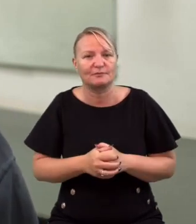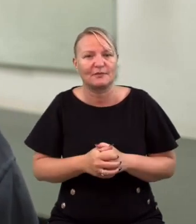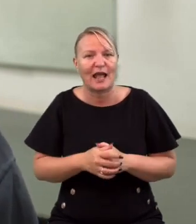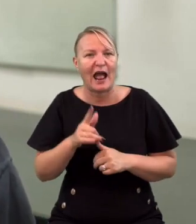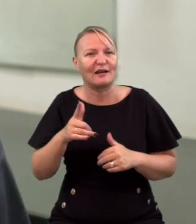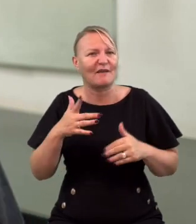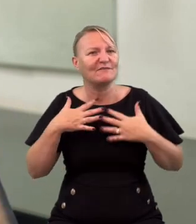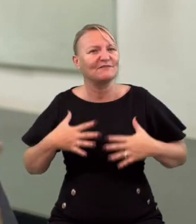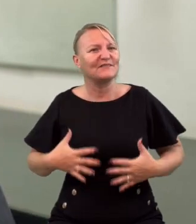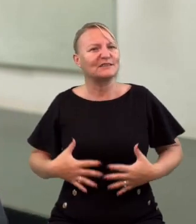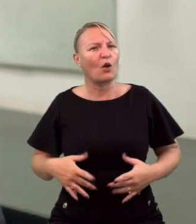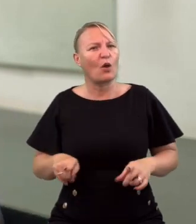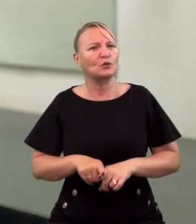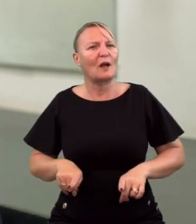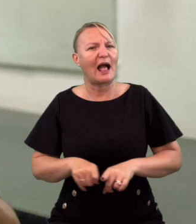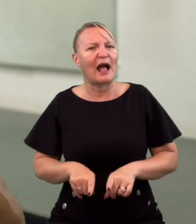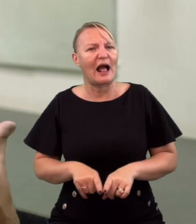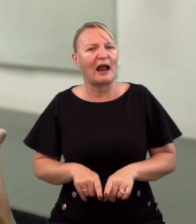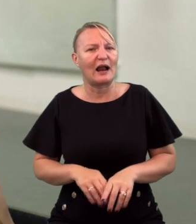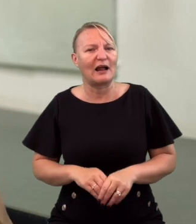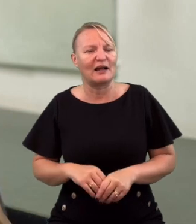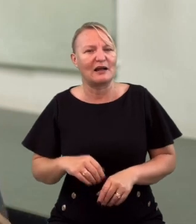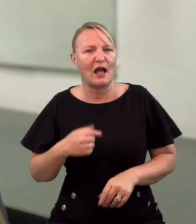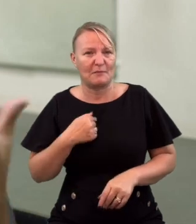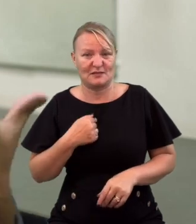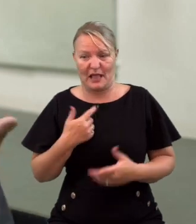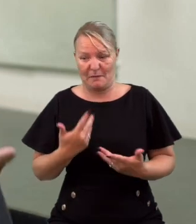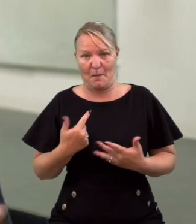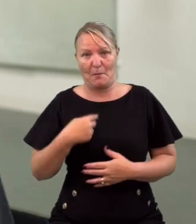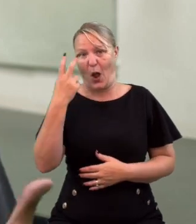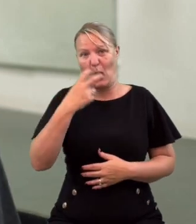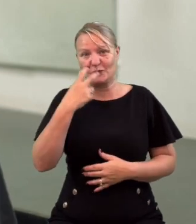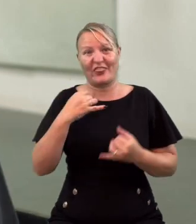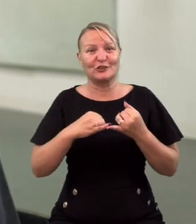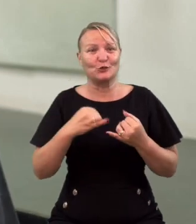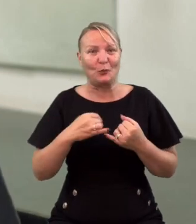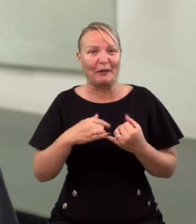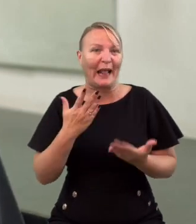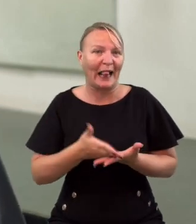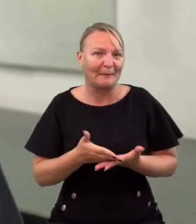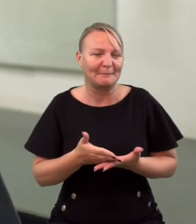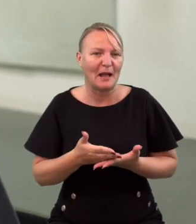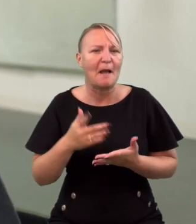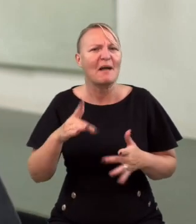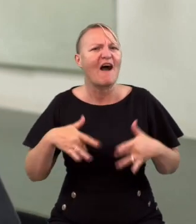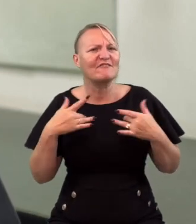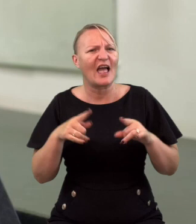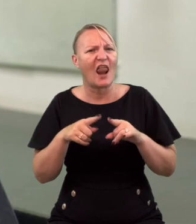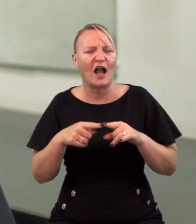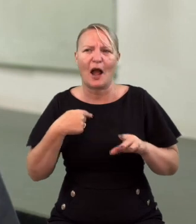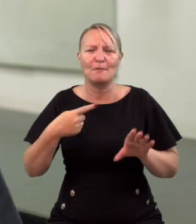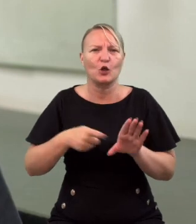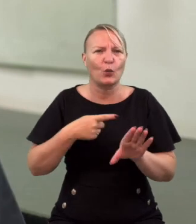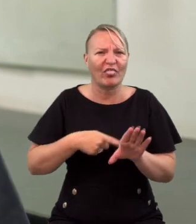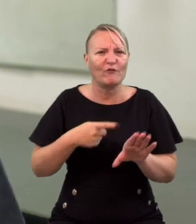And I feel like in terms of physicality, you know, I'm much older than Suvi is, but I feel like I